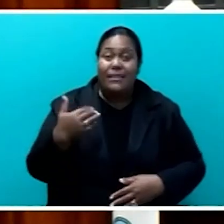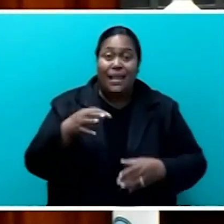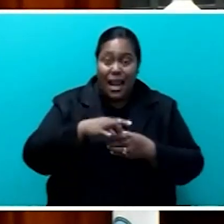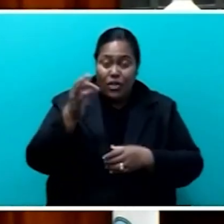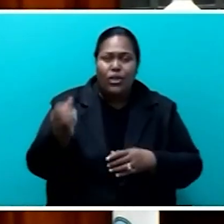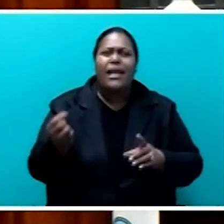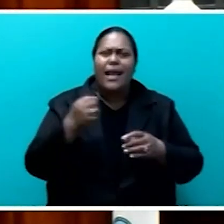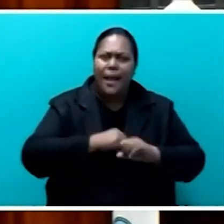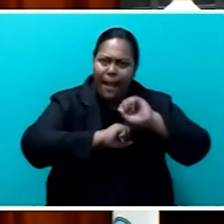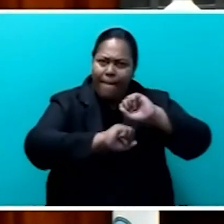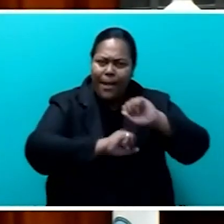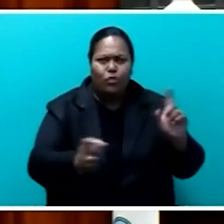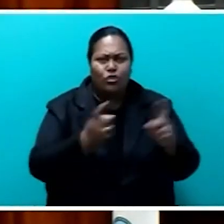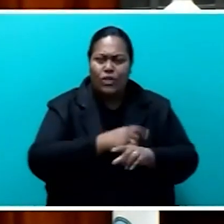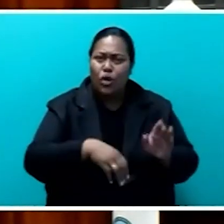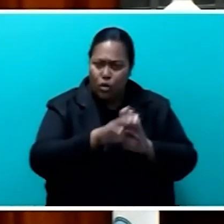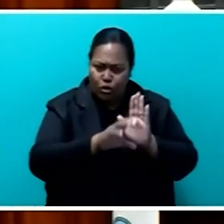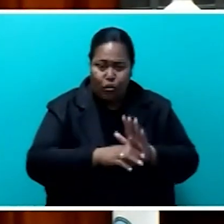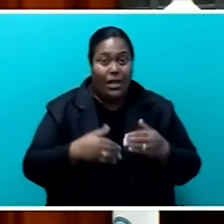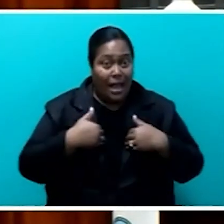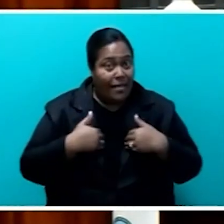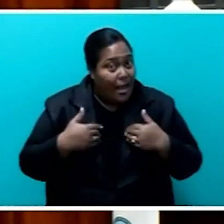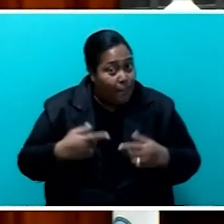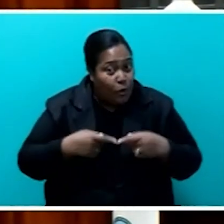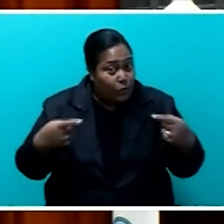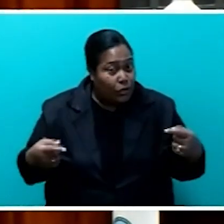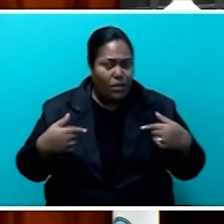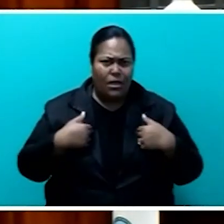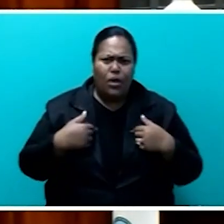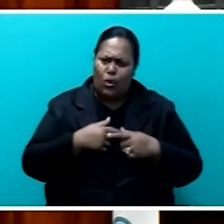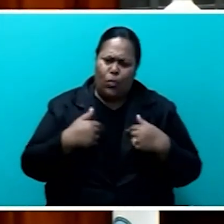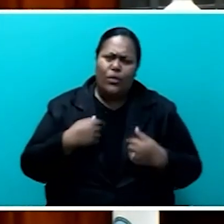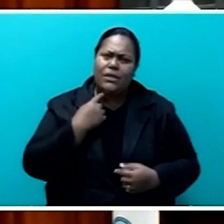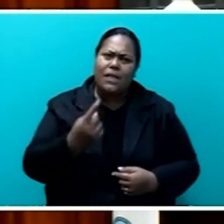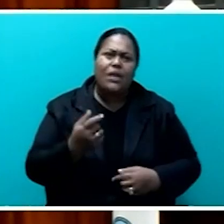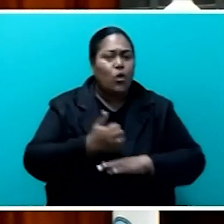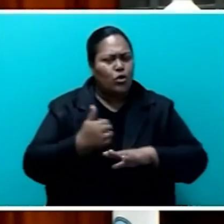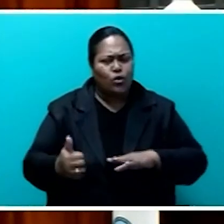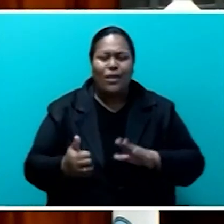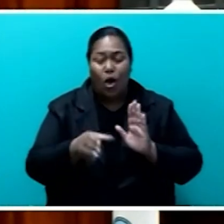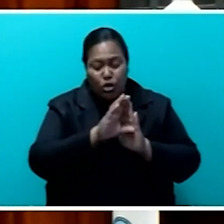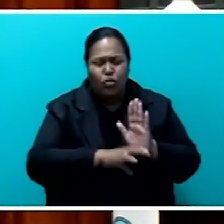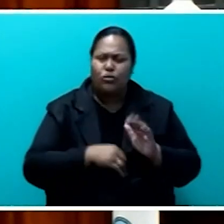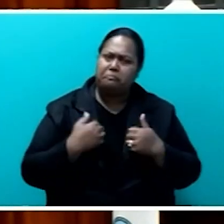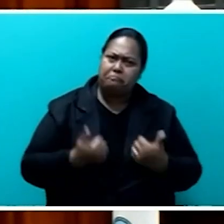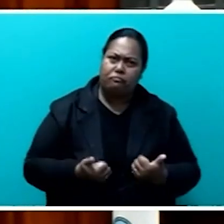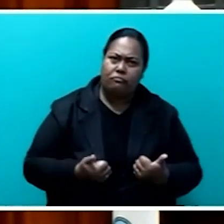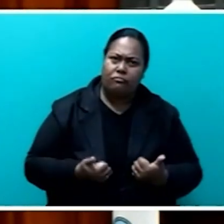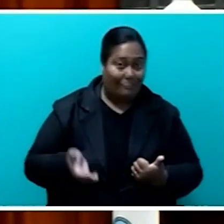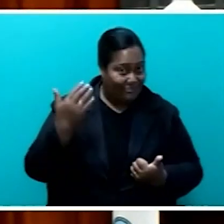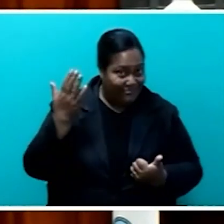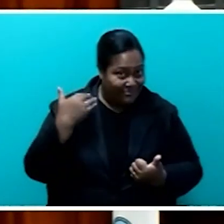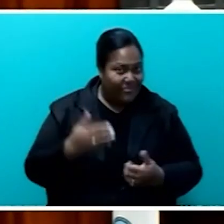changing the Constitution, and on this side maintained that this Constitution is good. Mr. Speaker, sir,